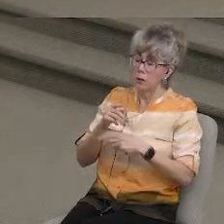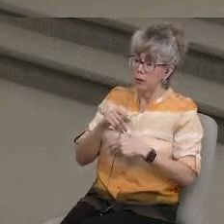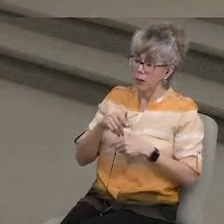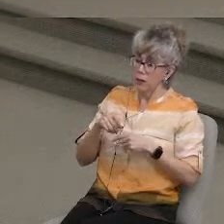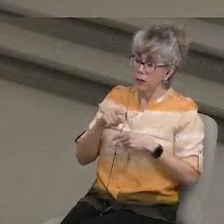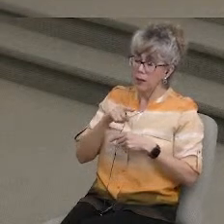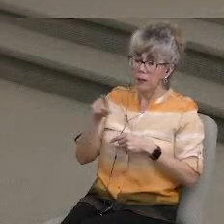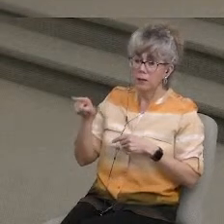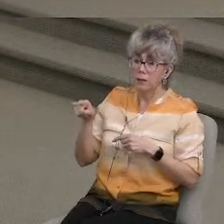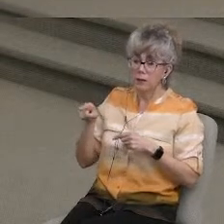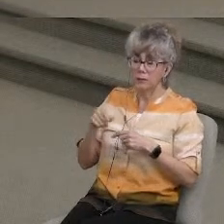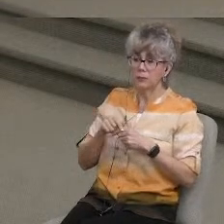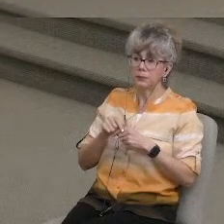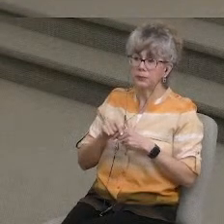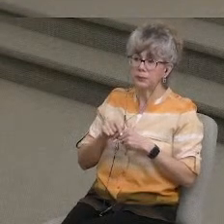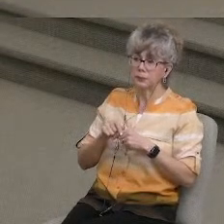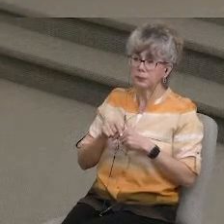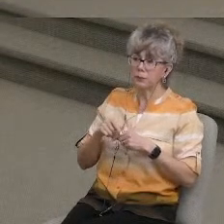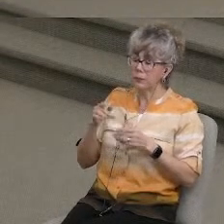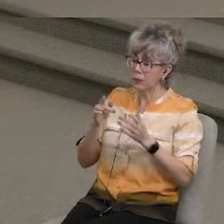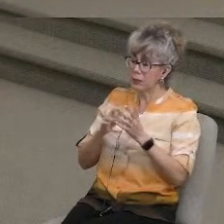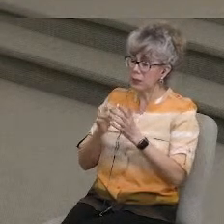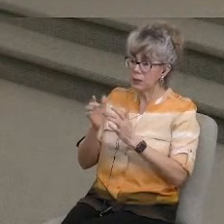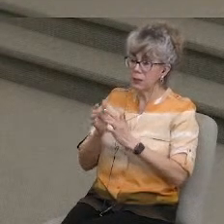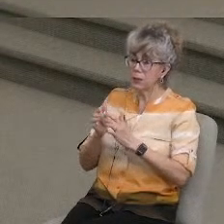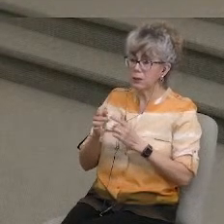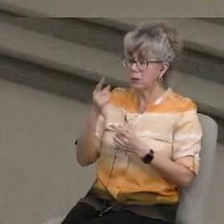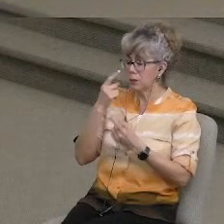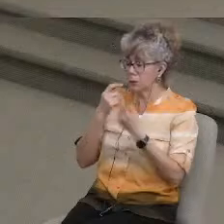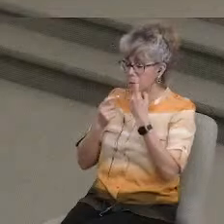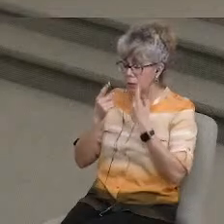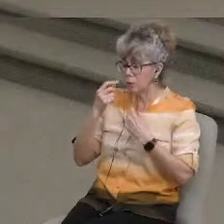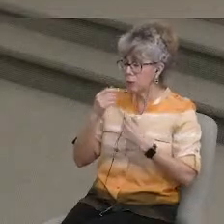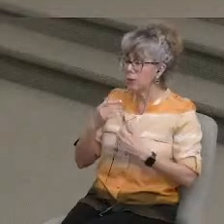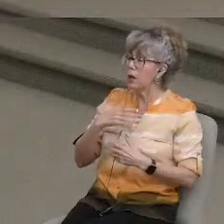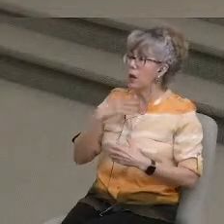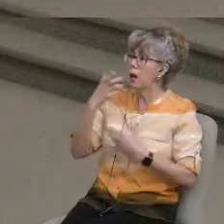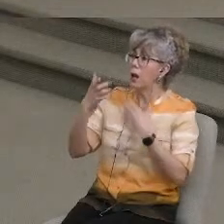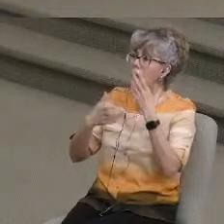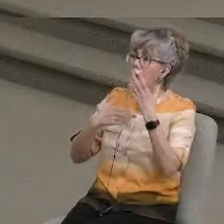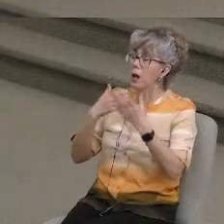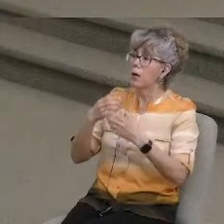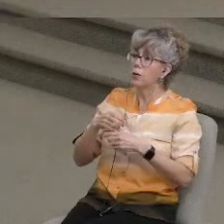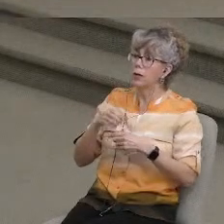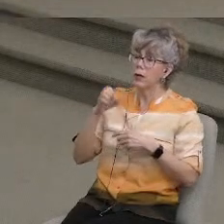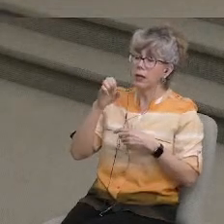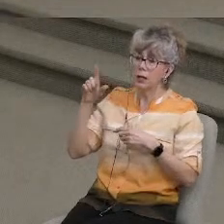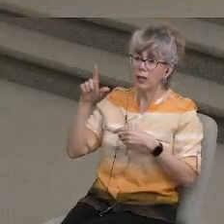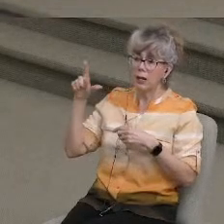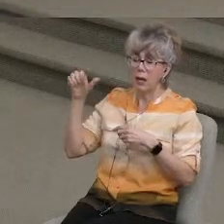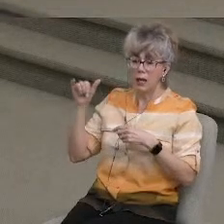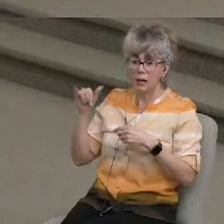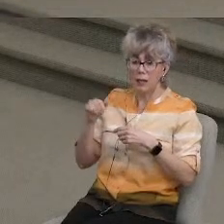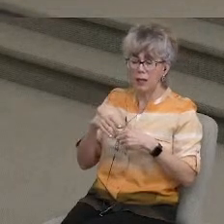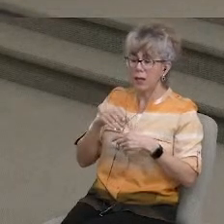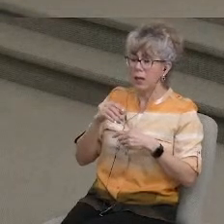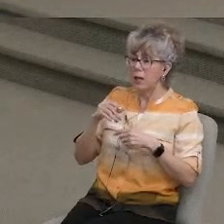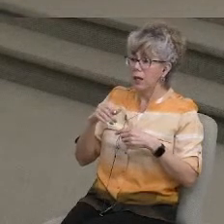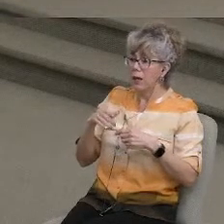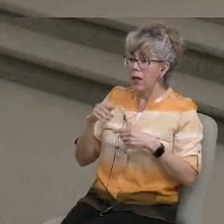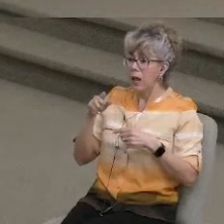the ninth hour, Jesus cried with a loud voice, saying, Eli, Eli,